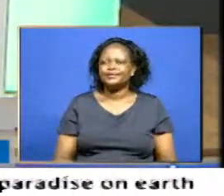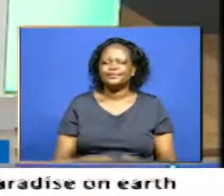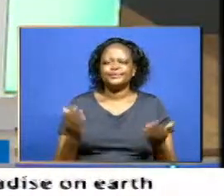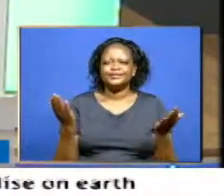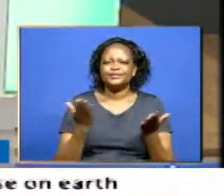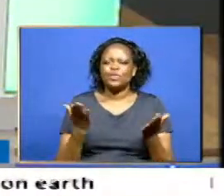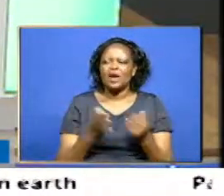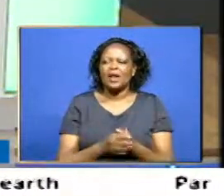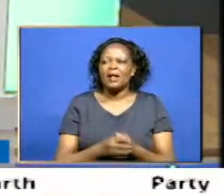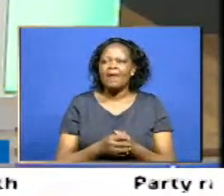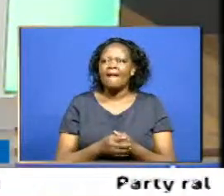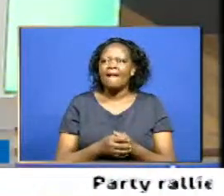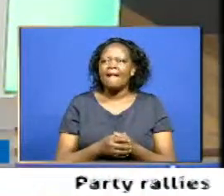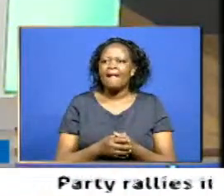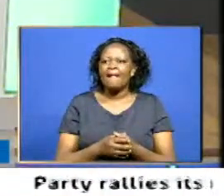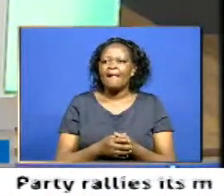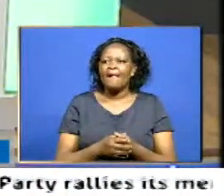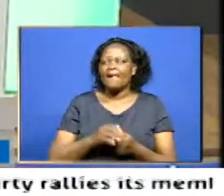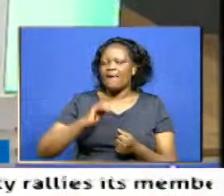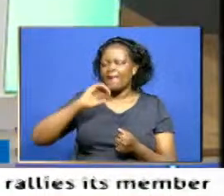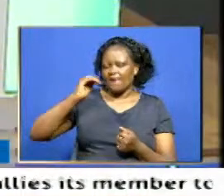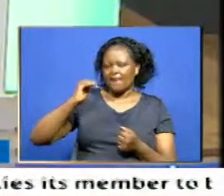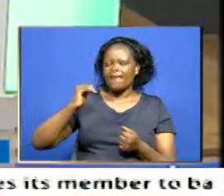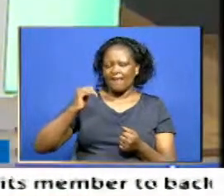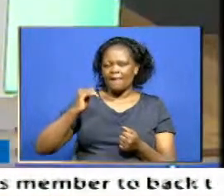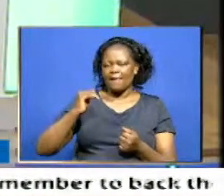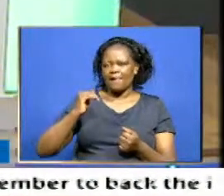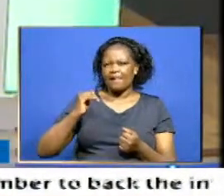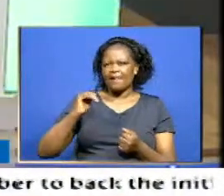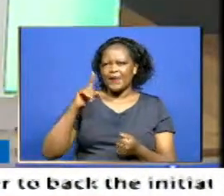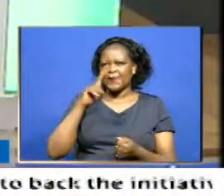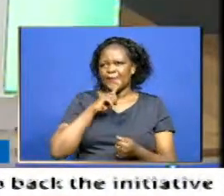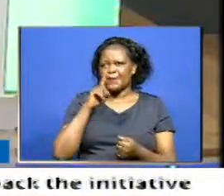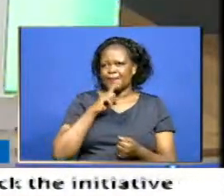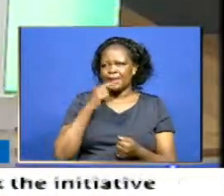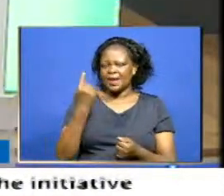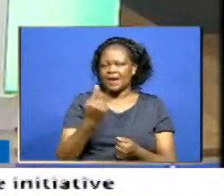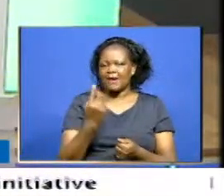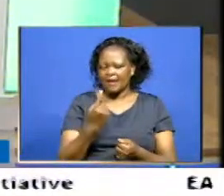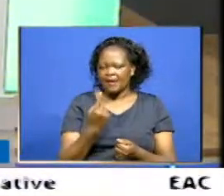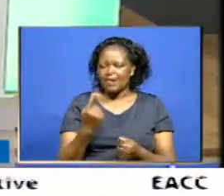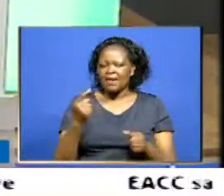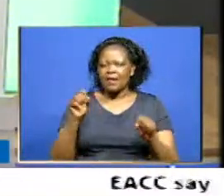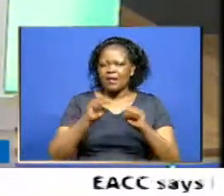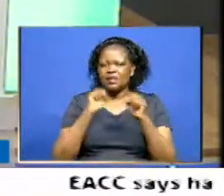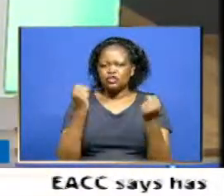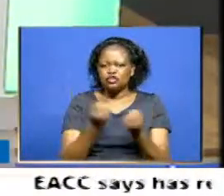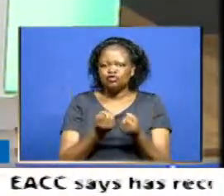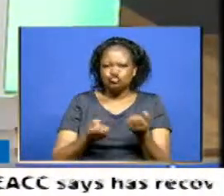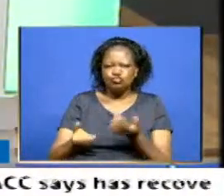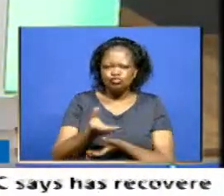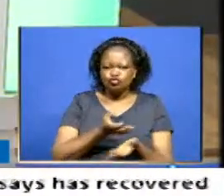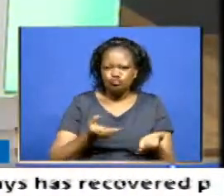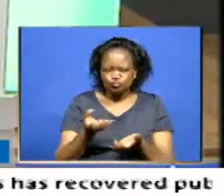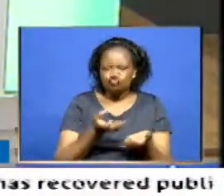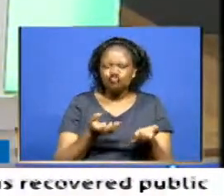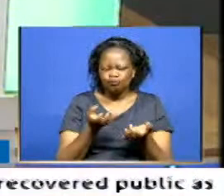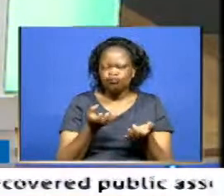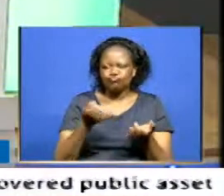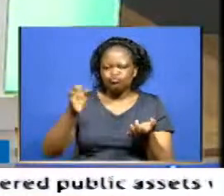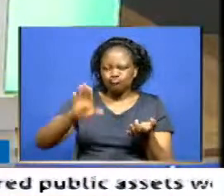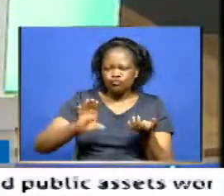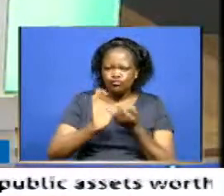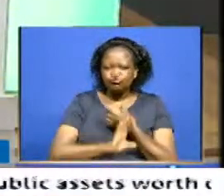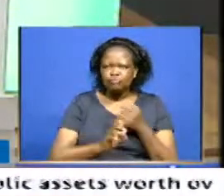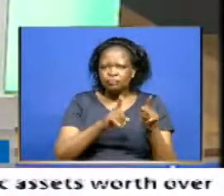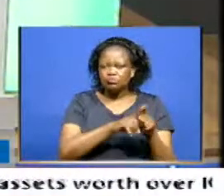whereby the county, is very critical, not only in the socio-economic spheres of this country, but